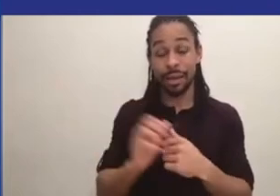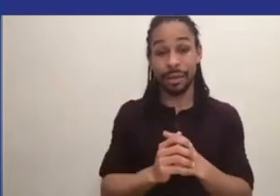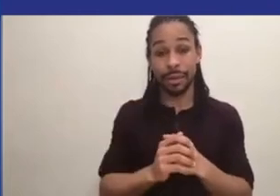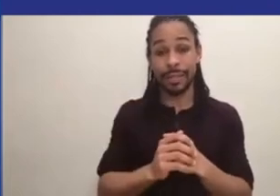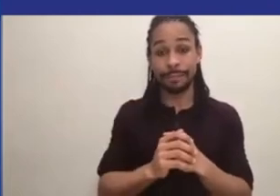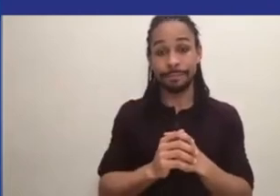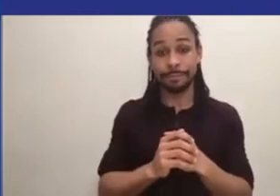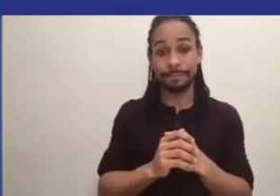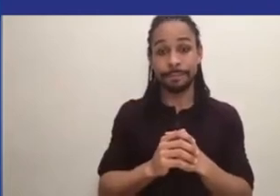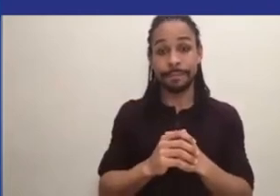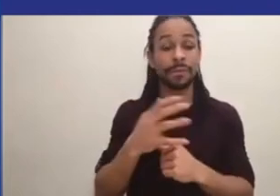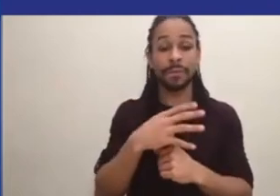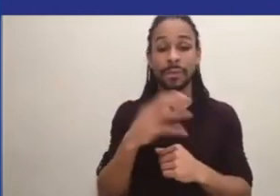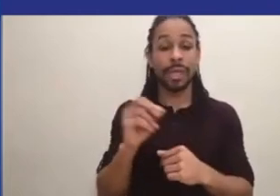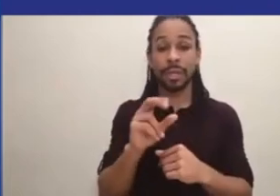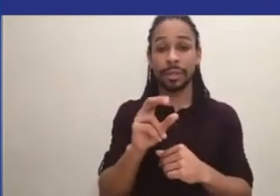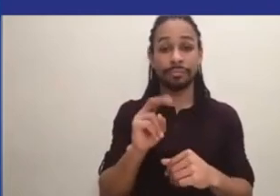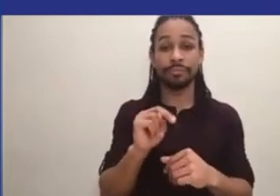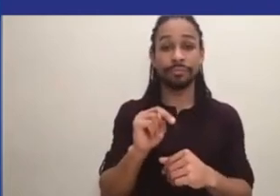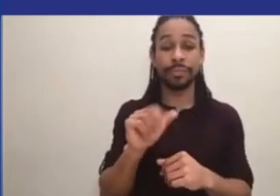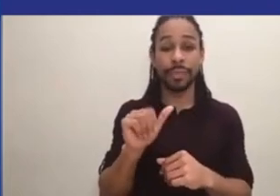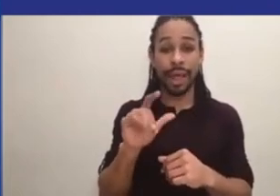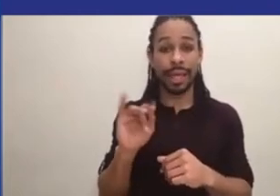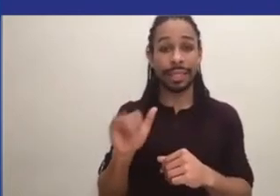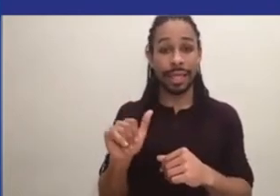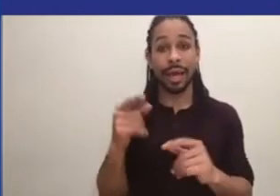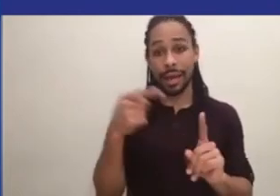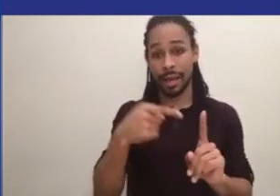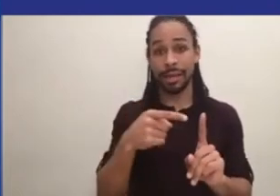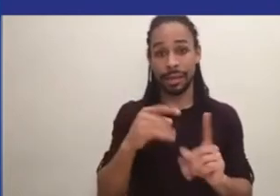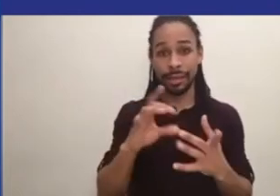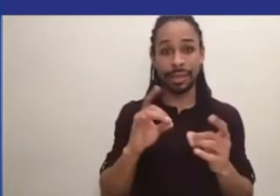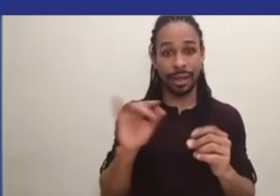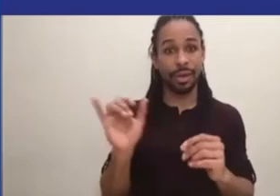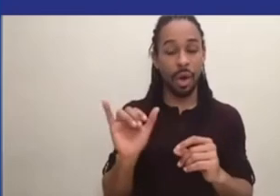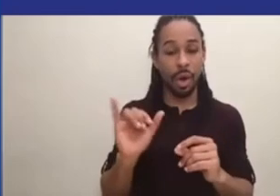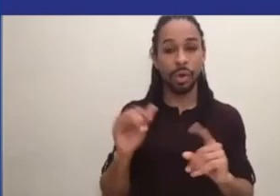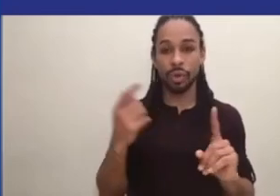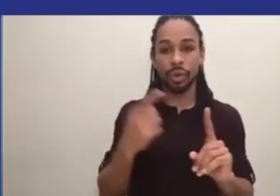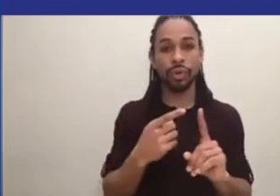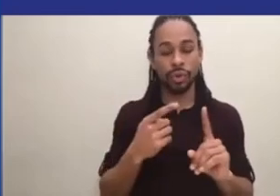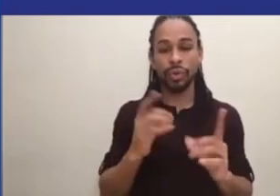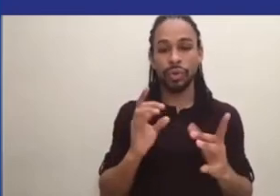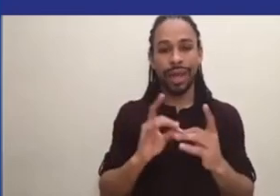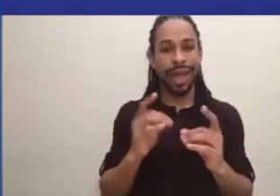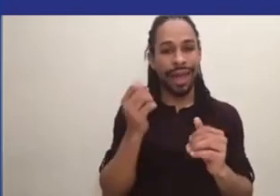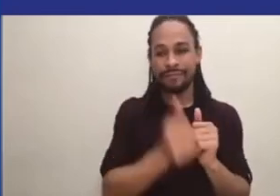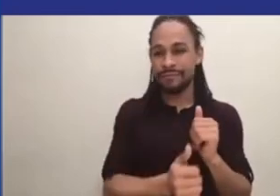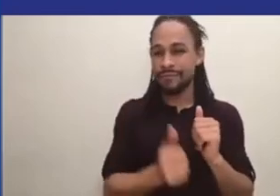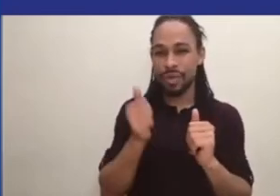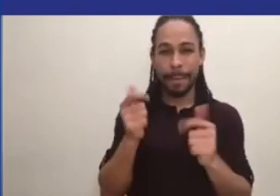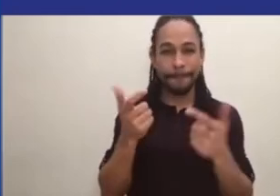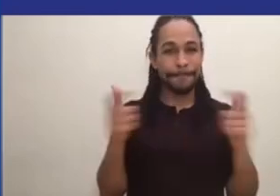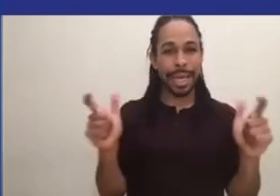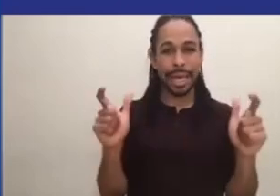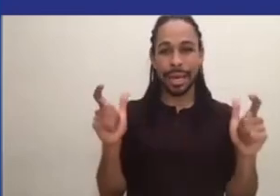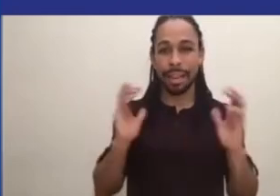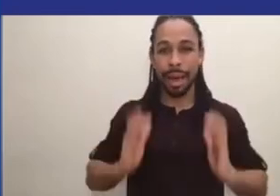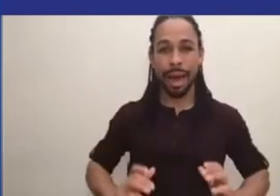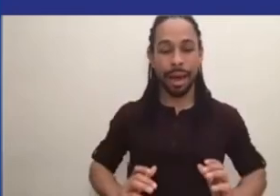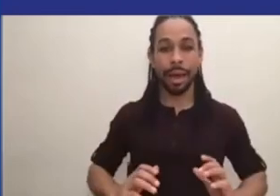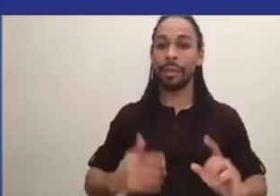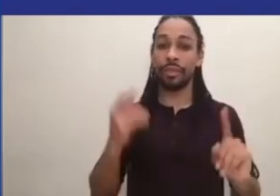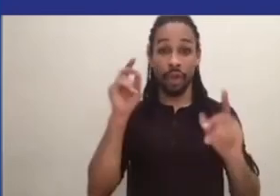Nelida said it too, you know, everyone, I think every big client or every job, the goal is to see